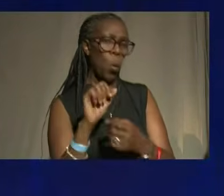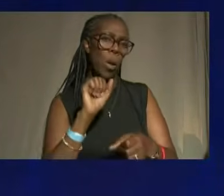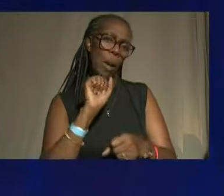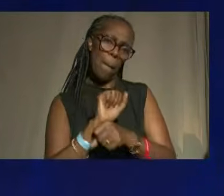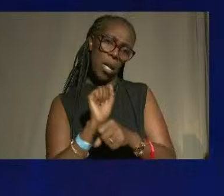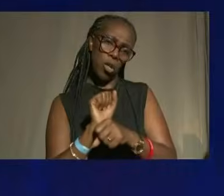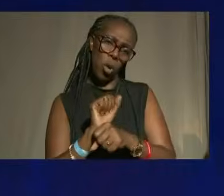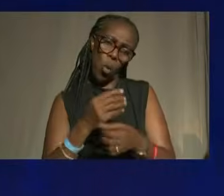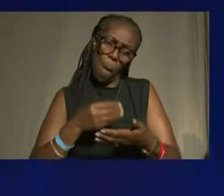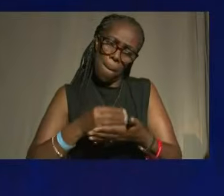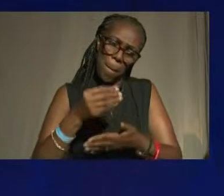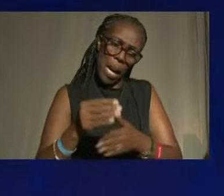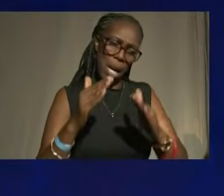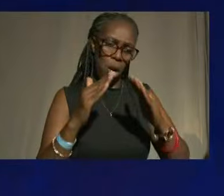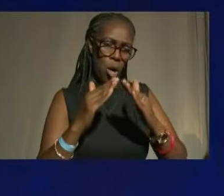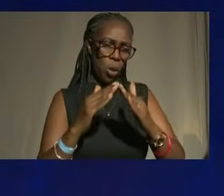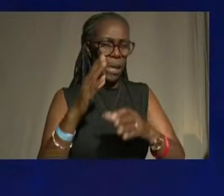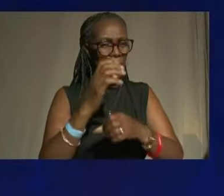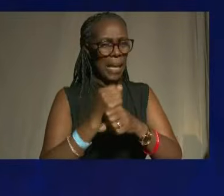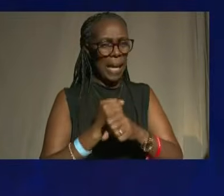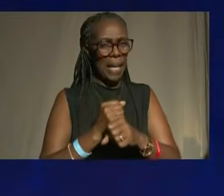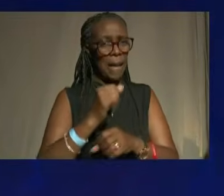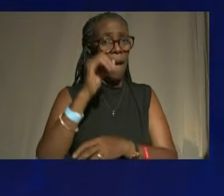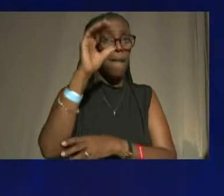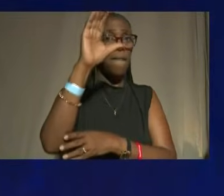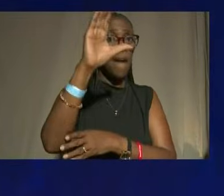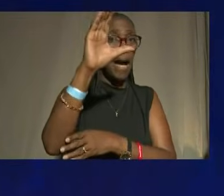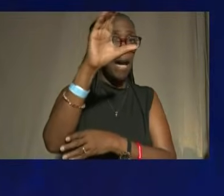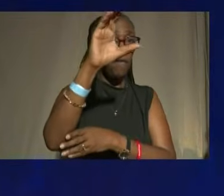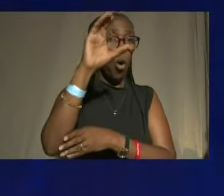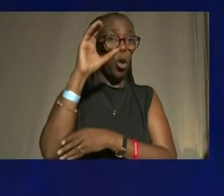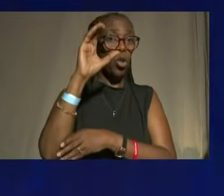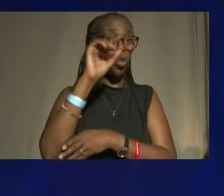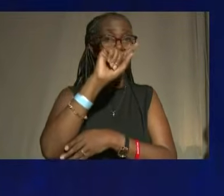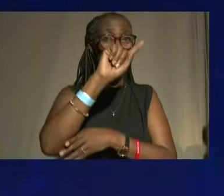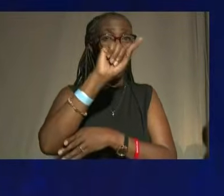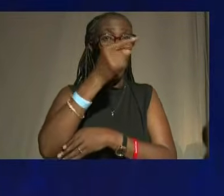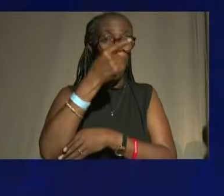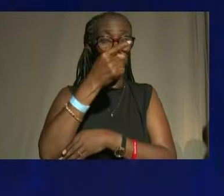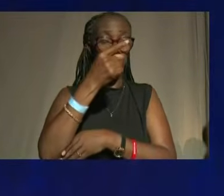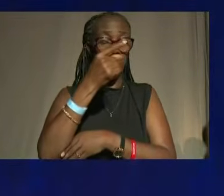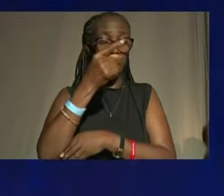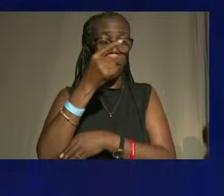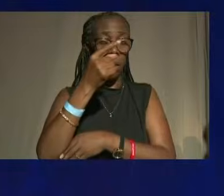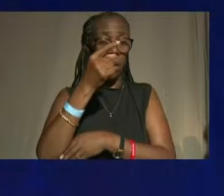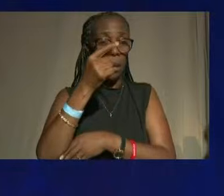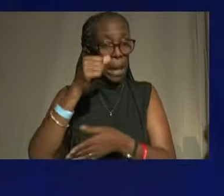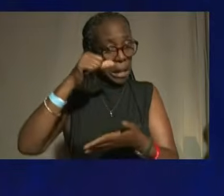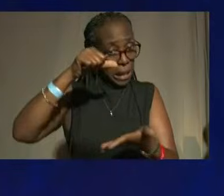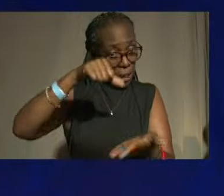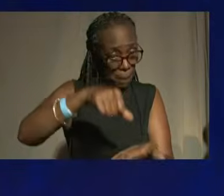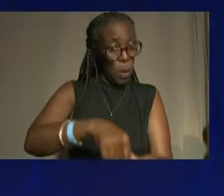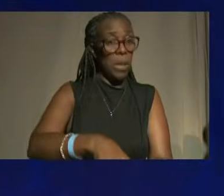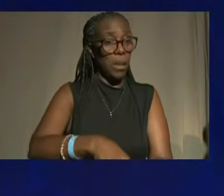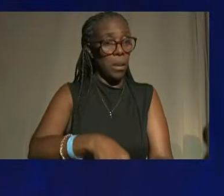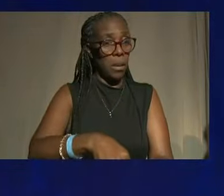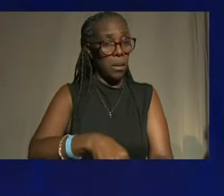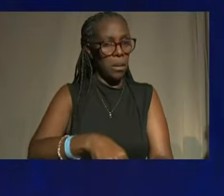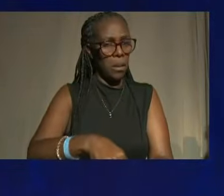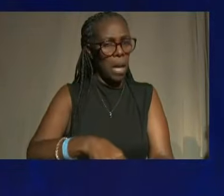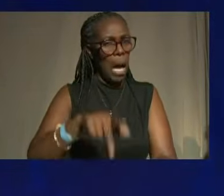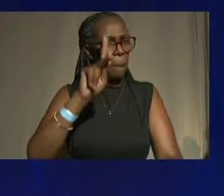buying a house get the $500,000 deposit. And I want to assure persons who earn over 3.5